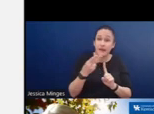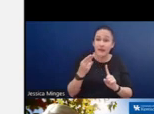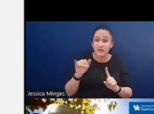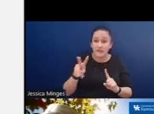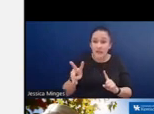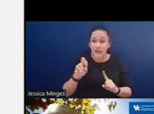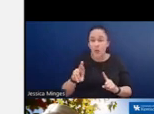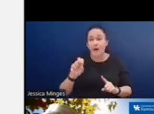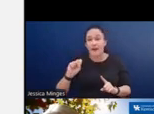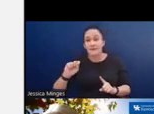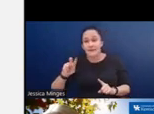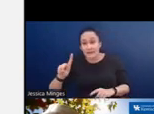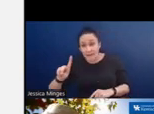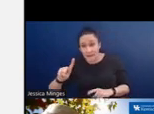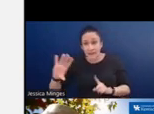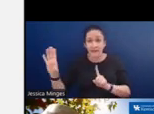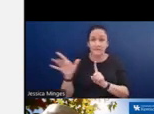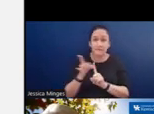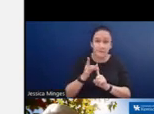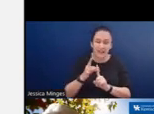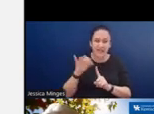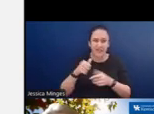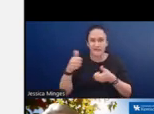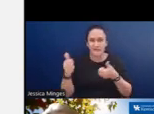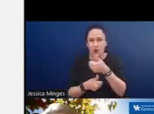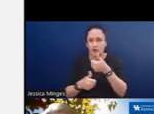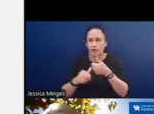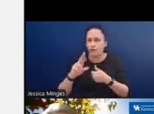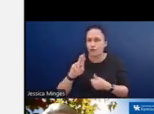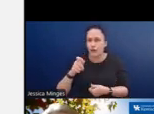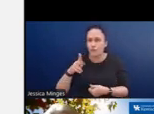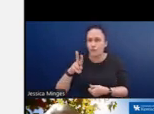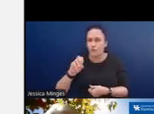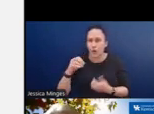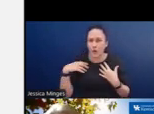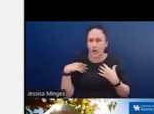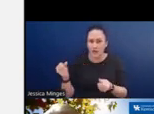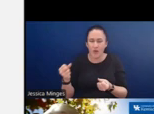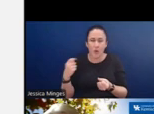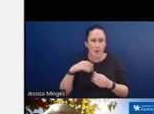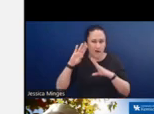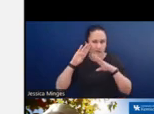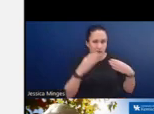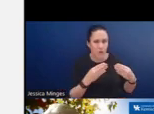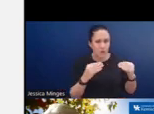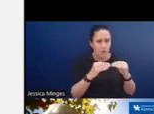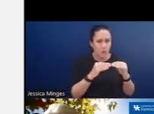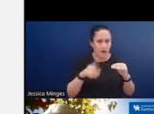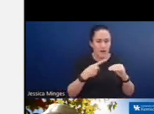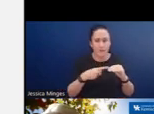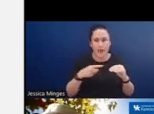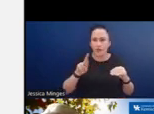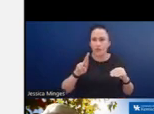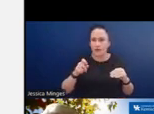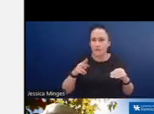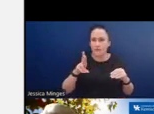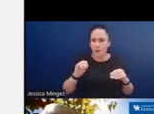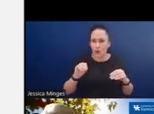sexually transmitted infection falls under your reproductive health. We are talking mostly about reproductive health of